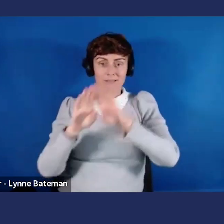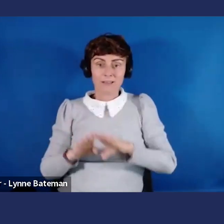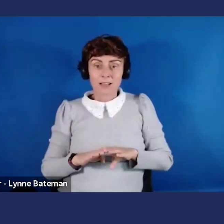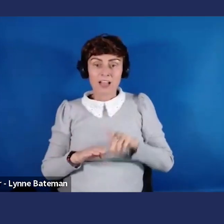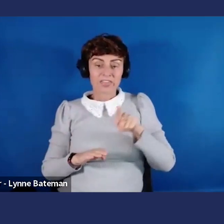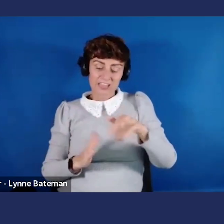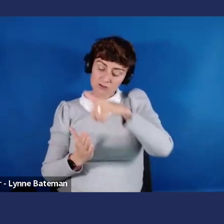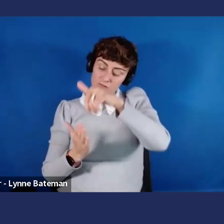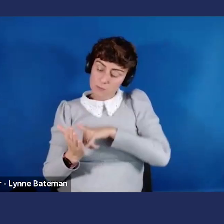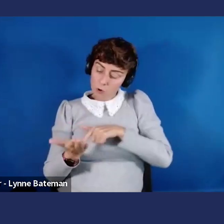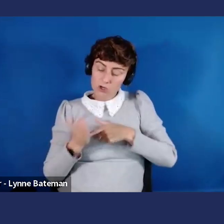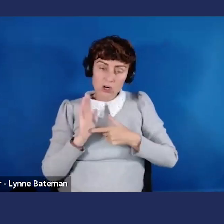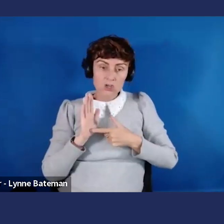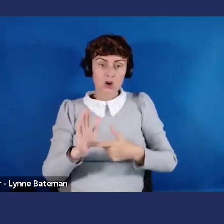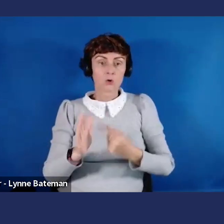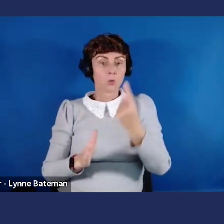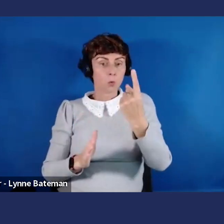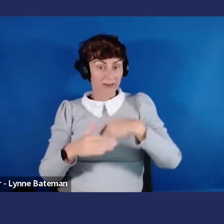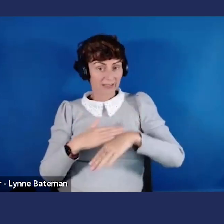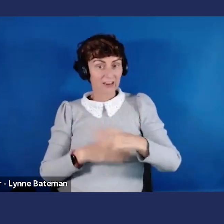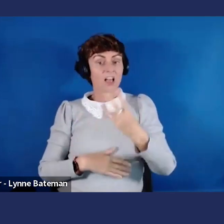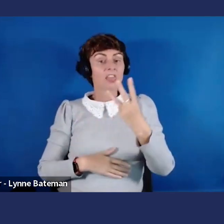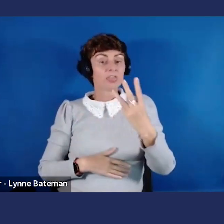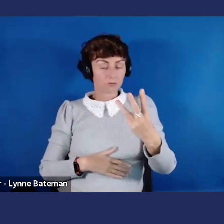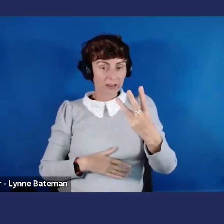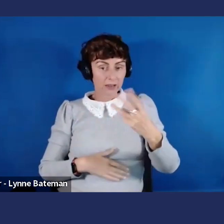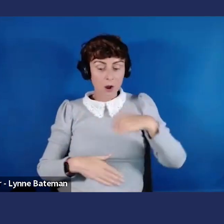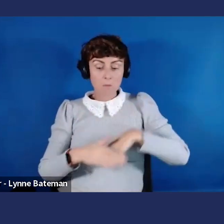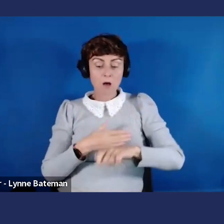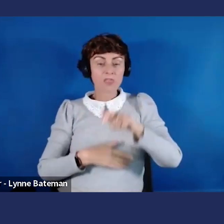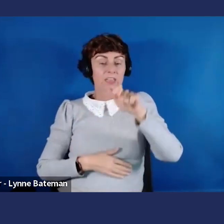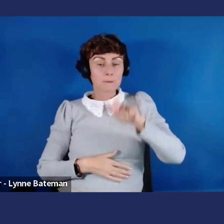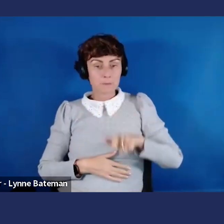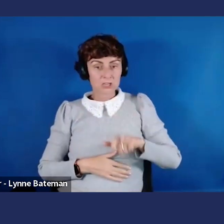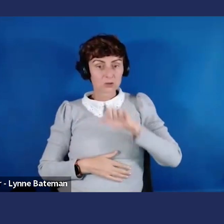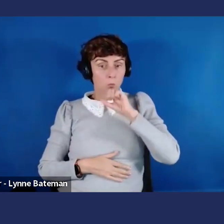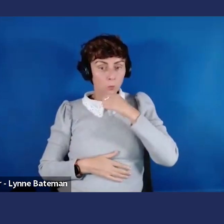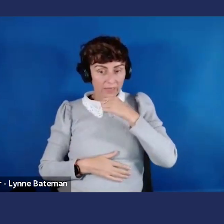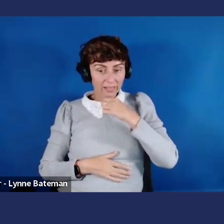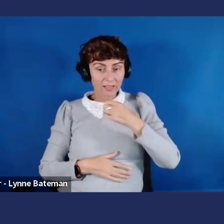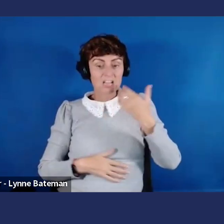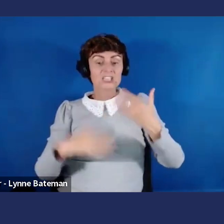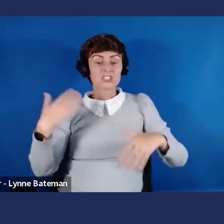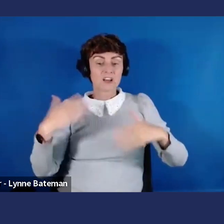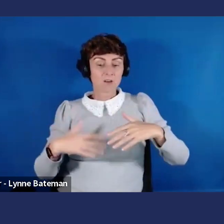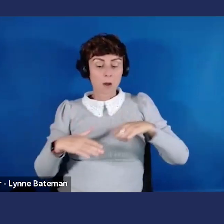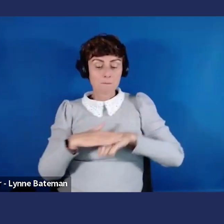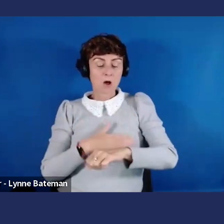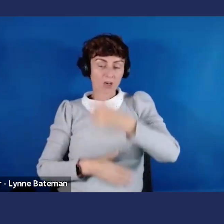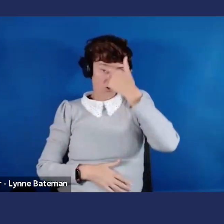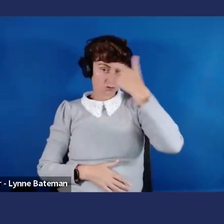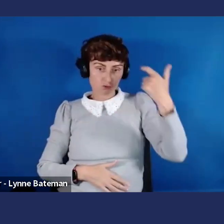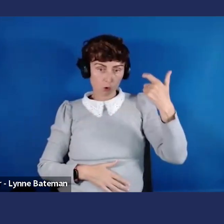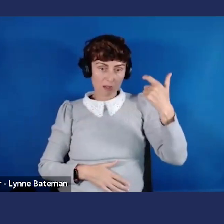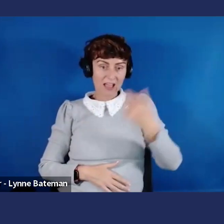to demonstrate that 1 in 3 women or birthing person will experience birth trauma. And out of that, 4 to 5% of people will